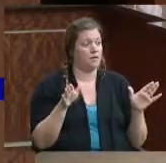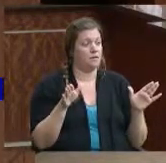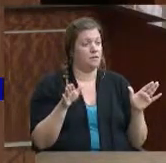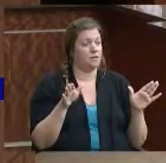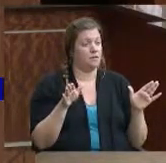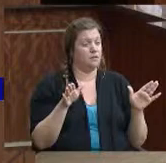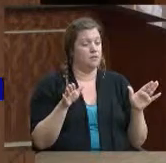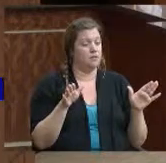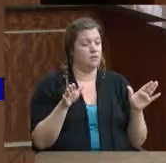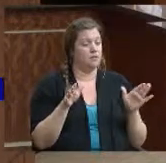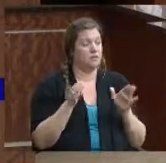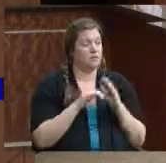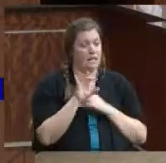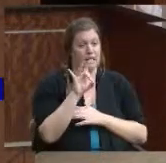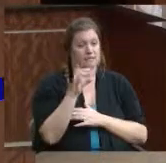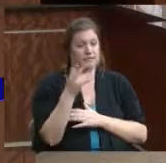at